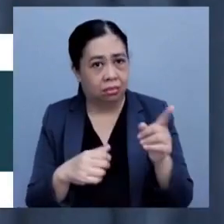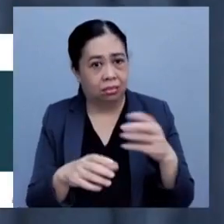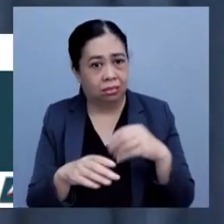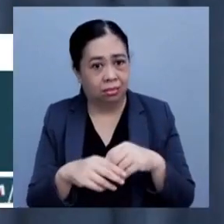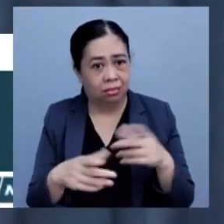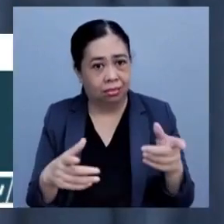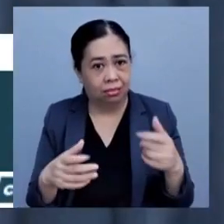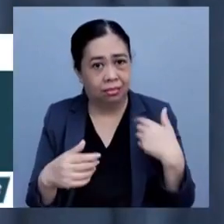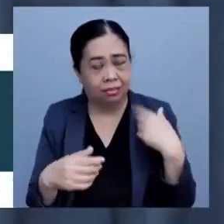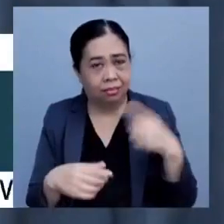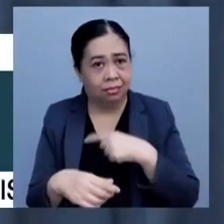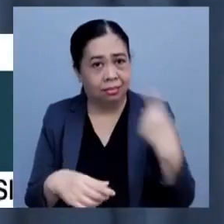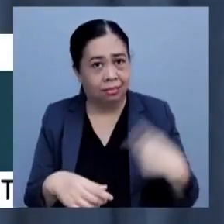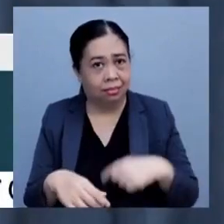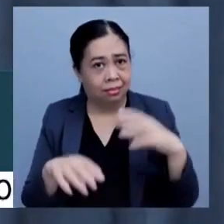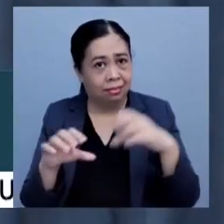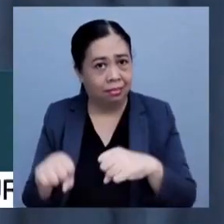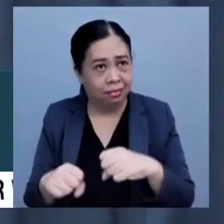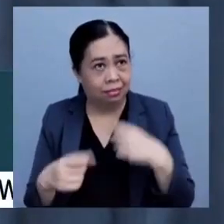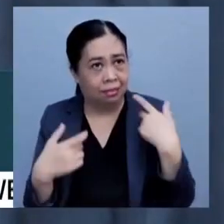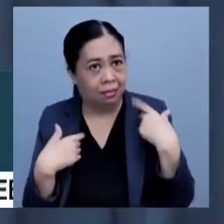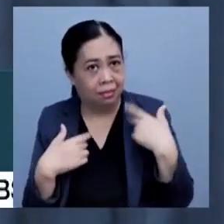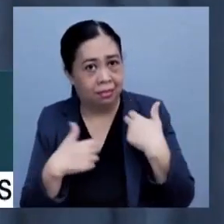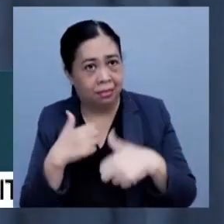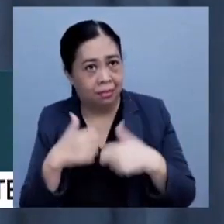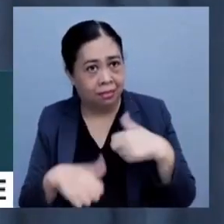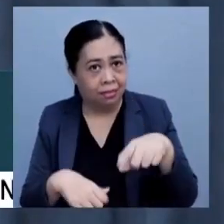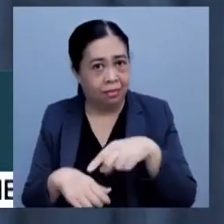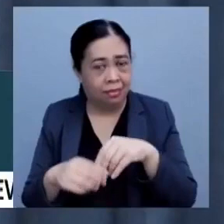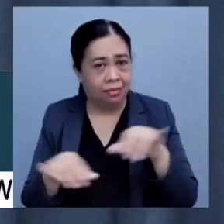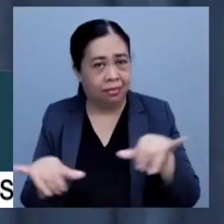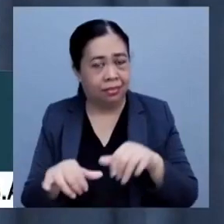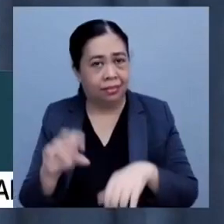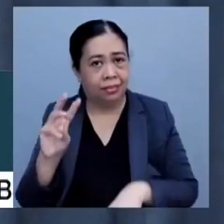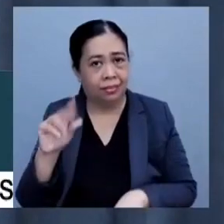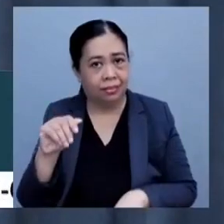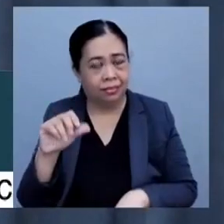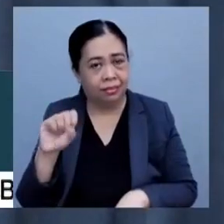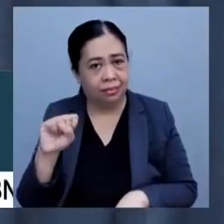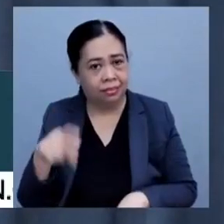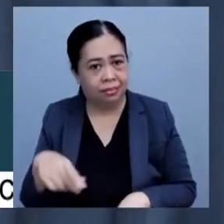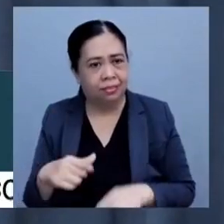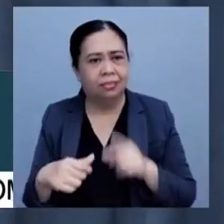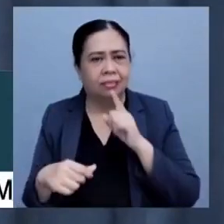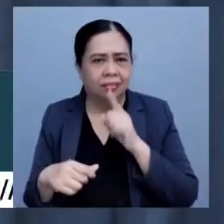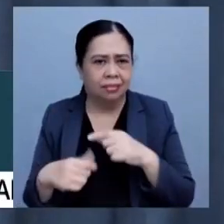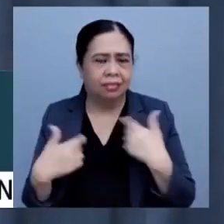China tulad ng sa West Philippine Sea? So talagang ripe for